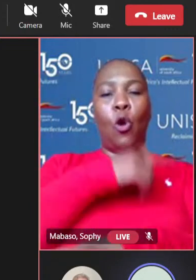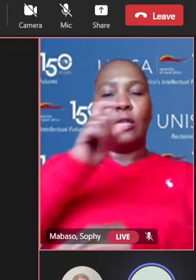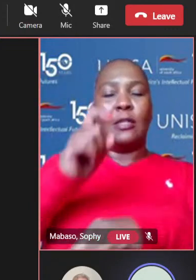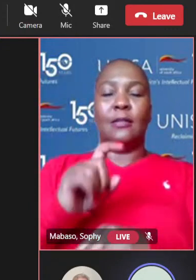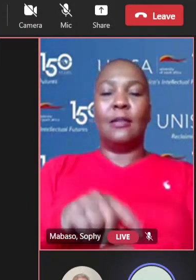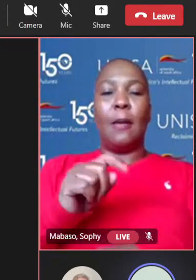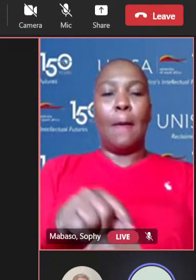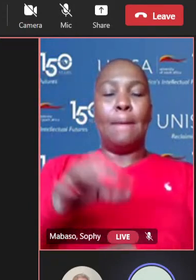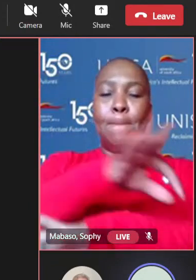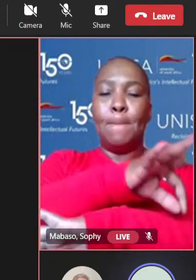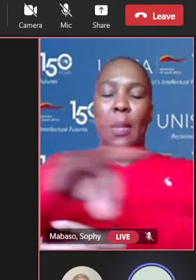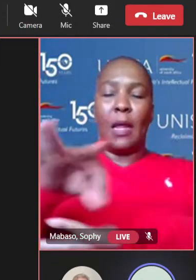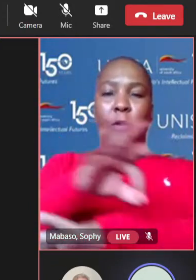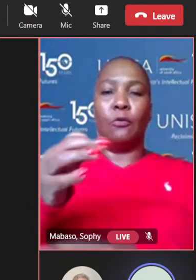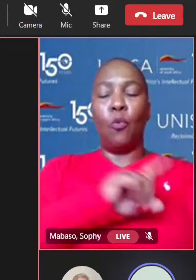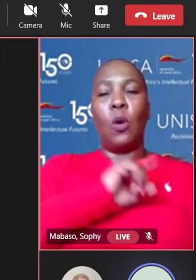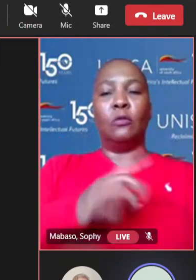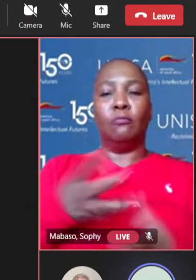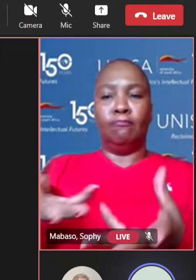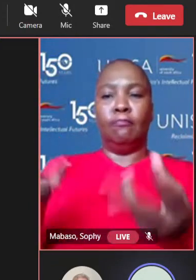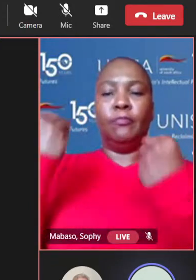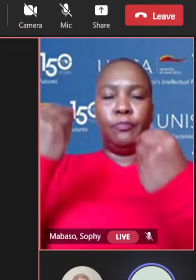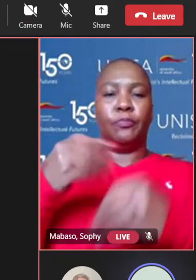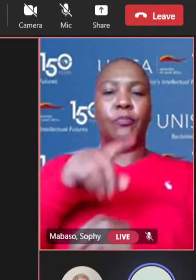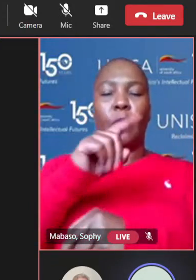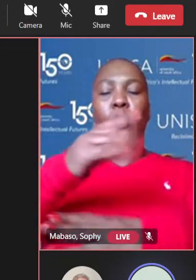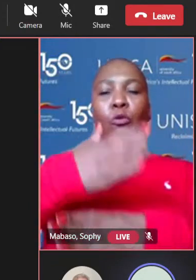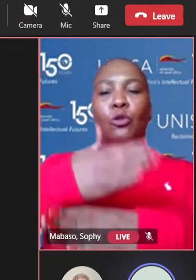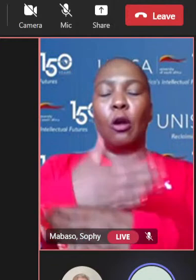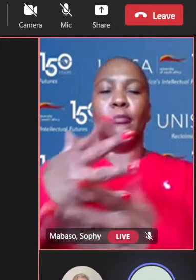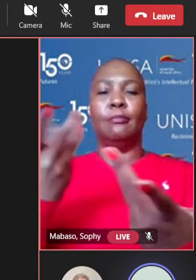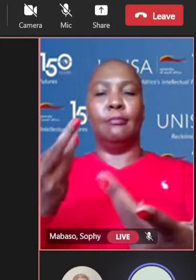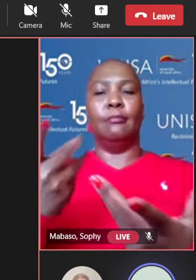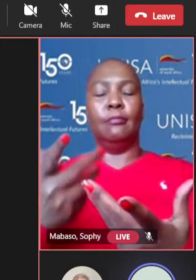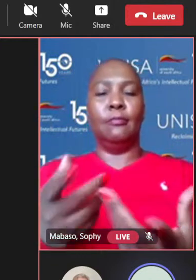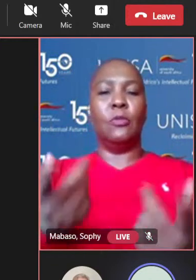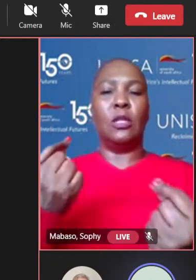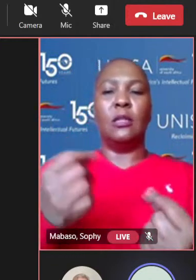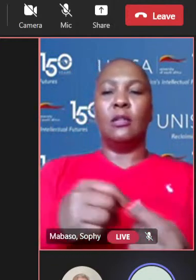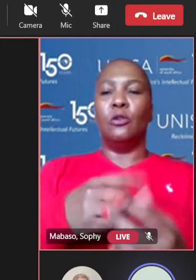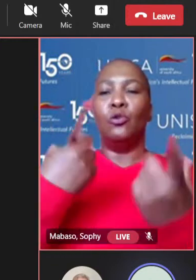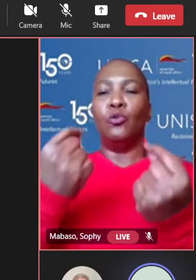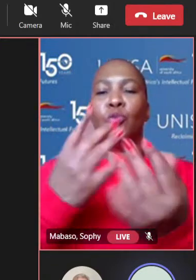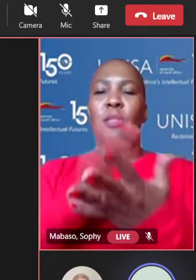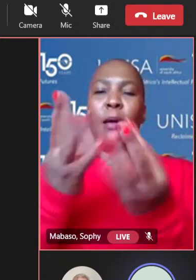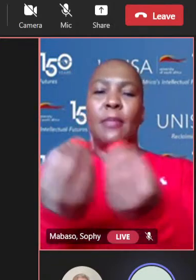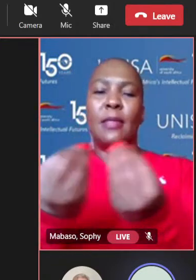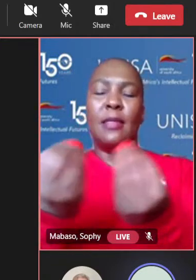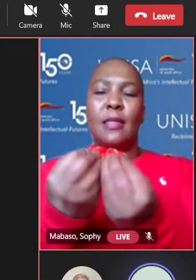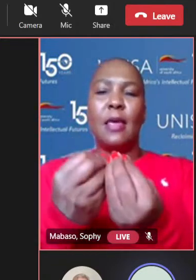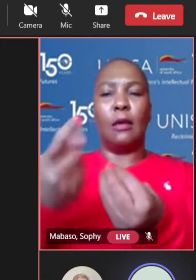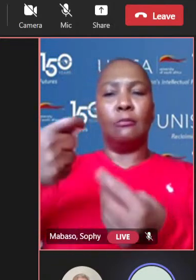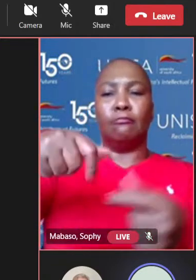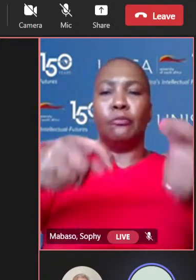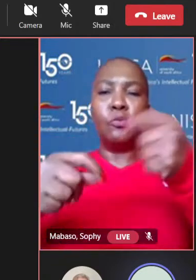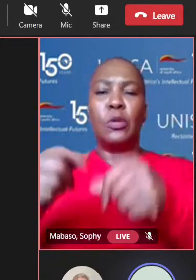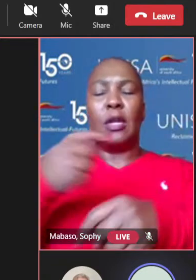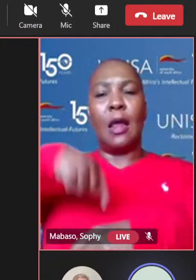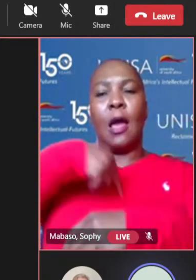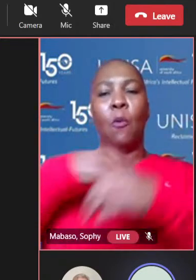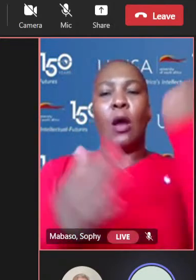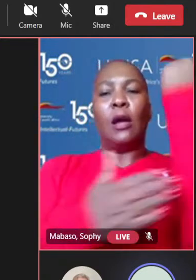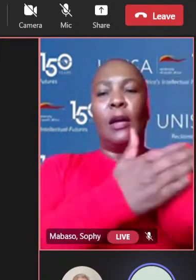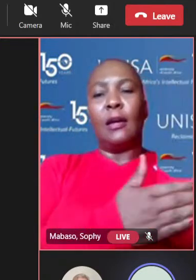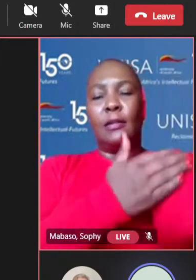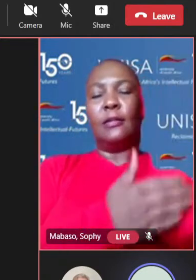to get your job, and then you want to do certain things in what you want to contribute in our country, in the world.